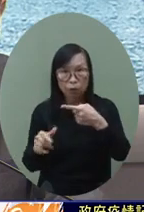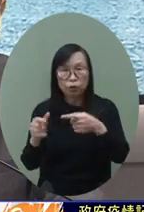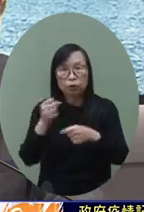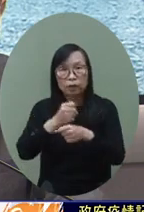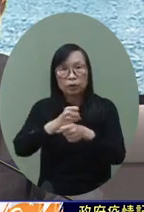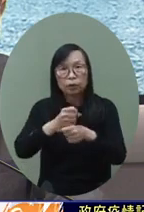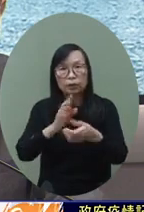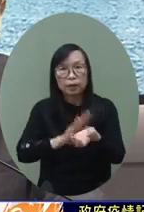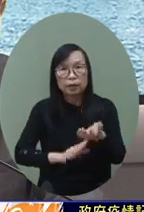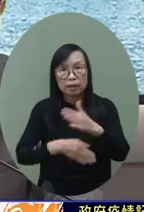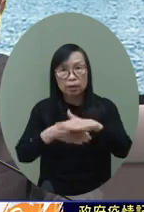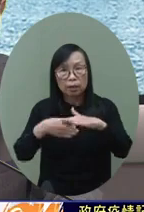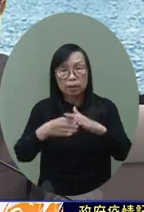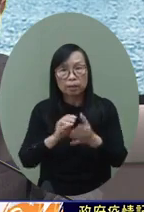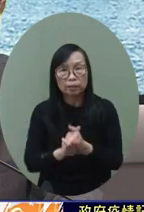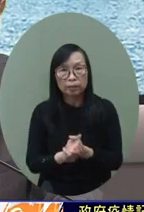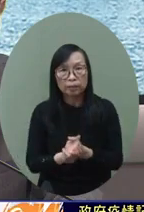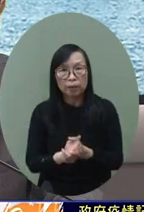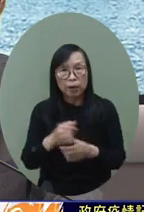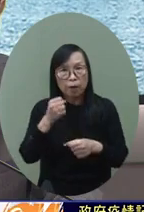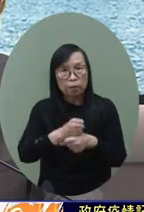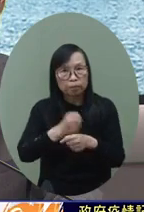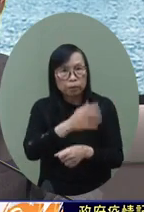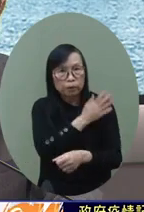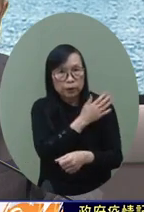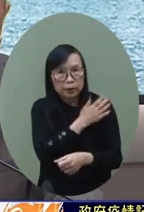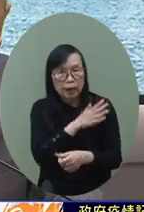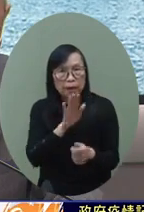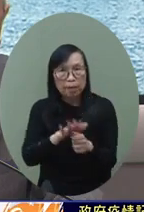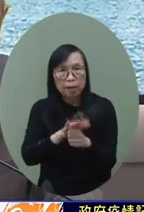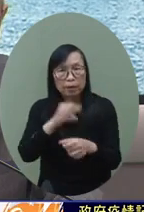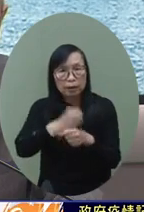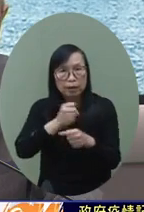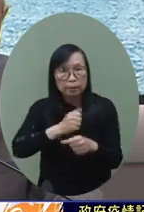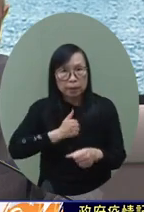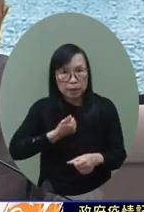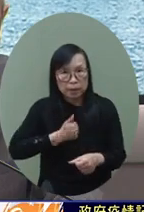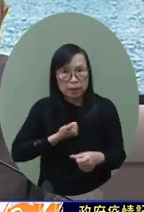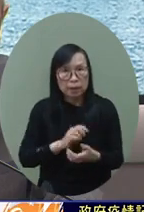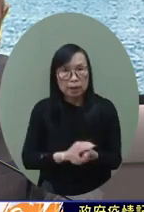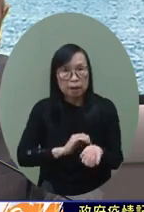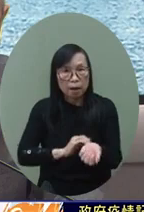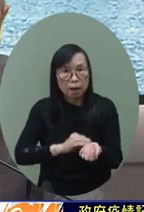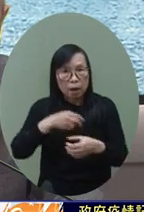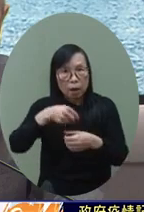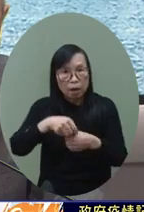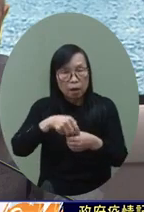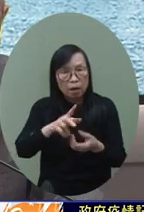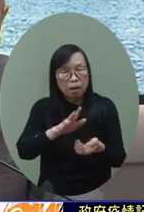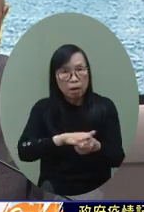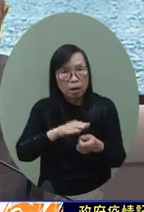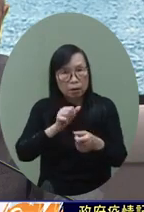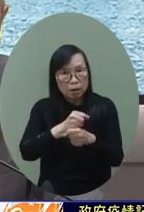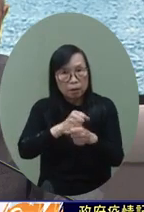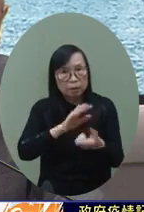main duty is to help the occupational therapist to conduct therapy for the patients and also to make pressure